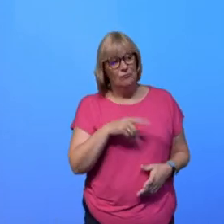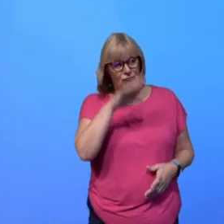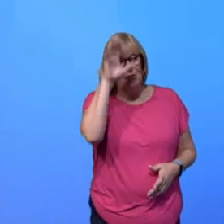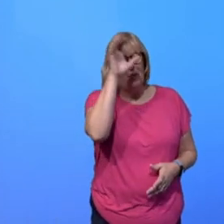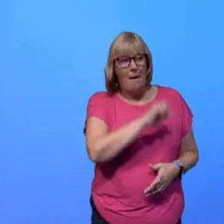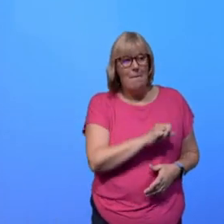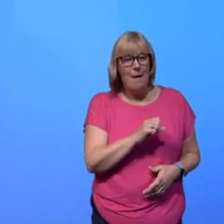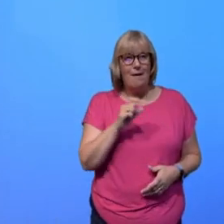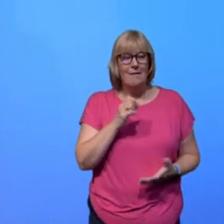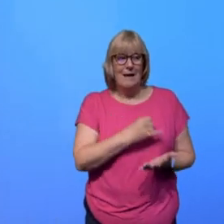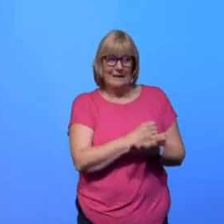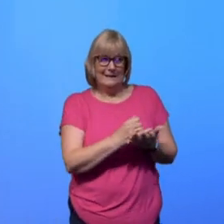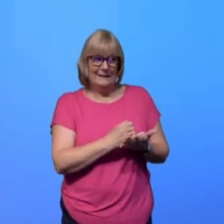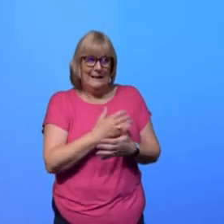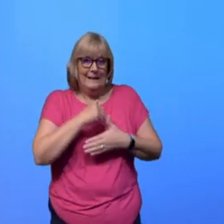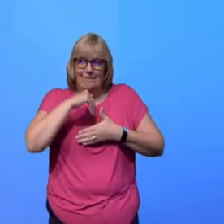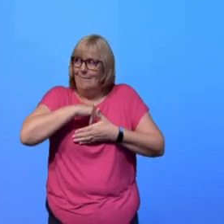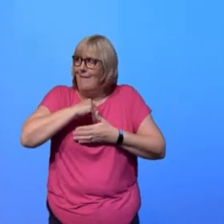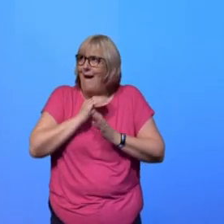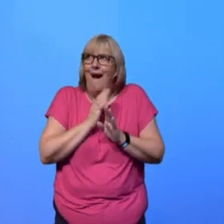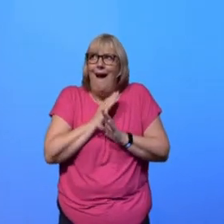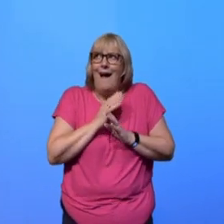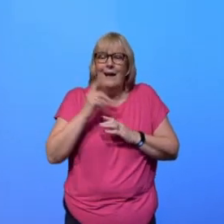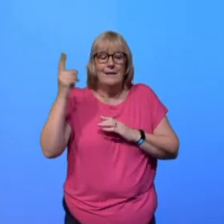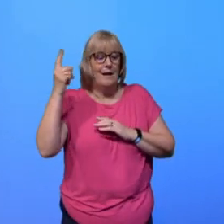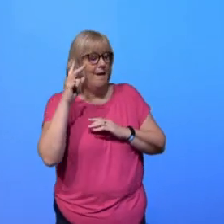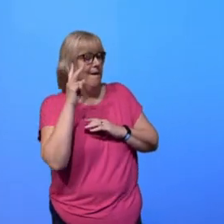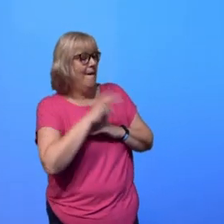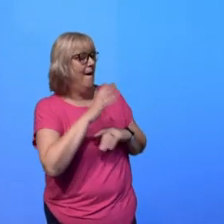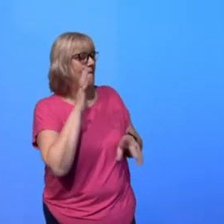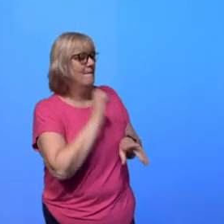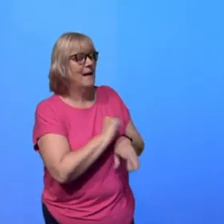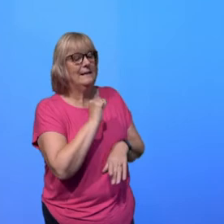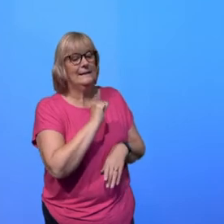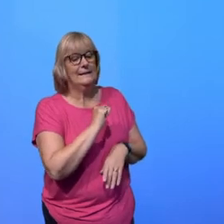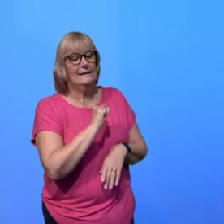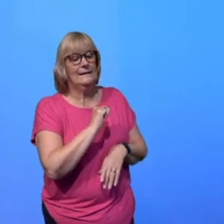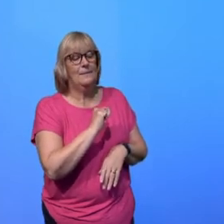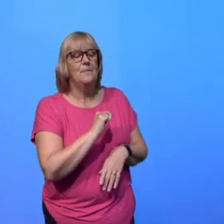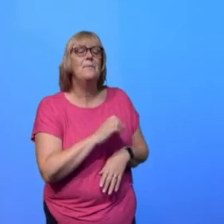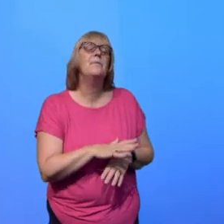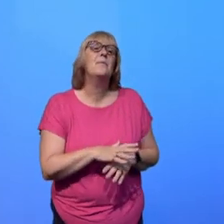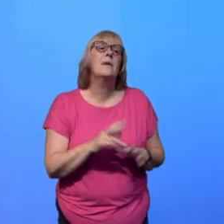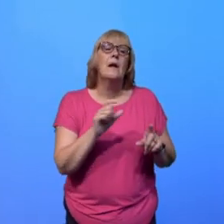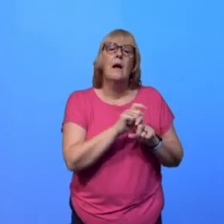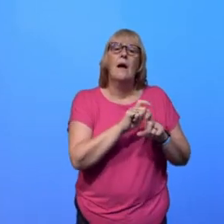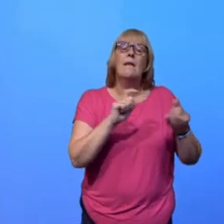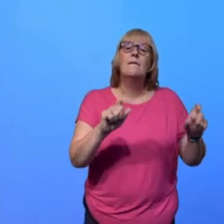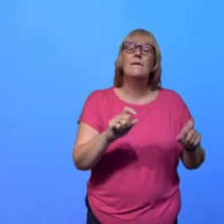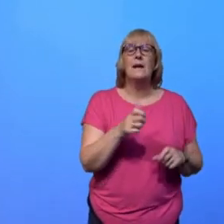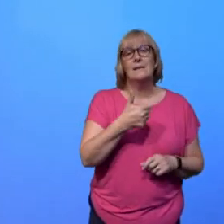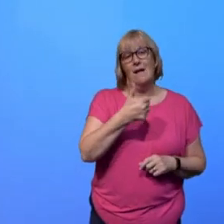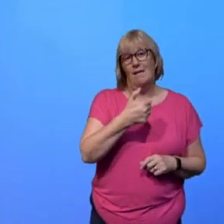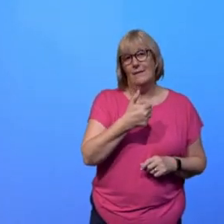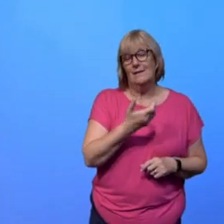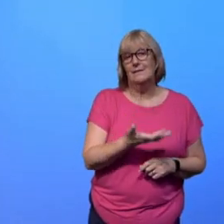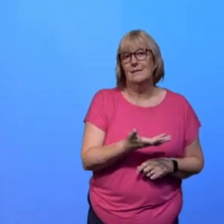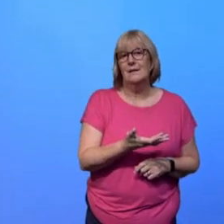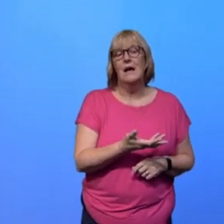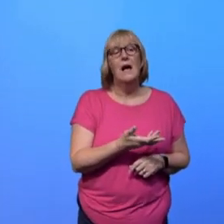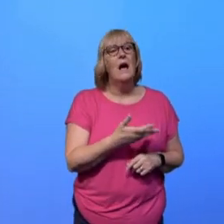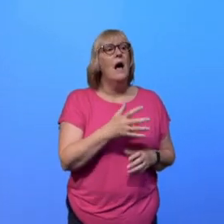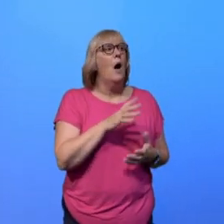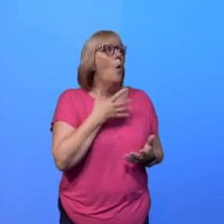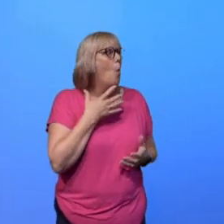out. And of course, the sin here was covetousness. Verse 11, he saw, he stole, he lied.